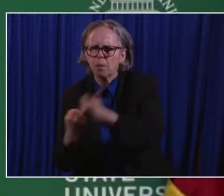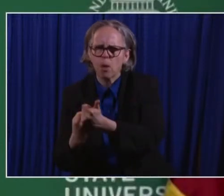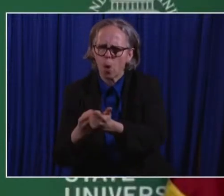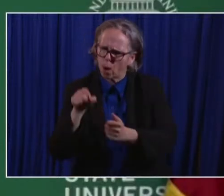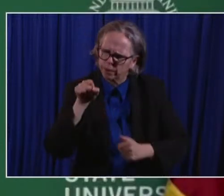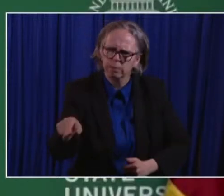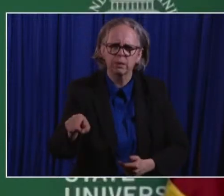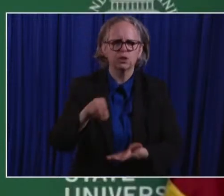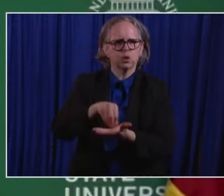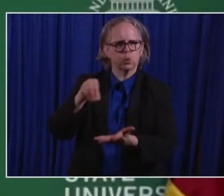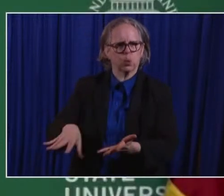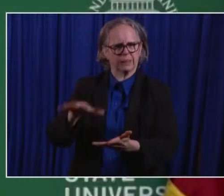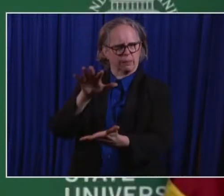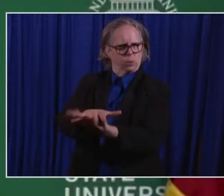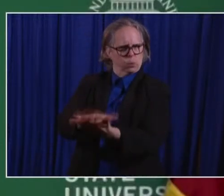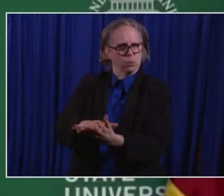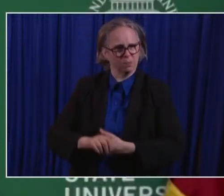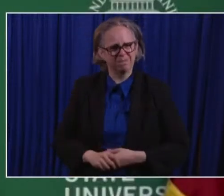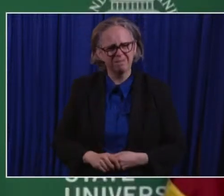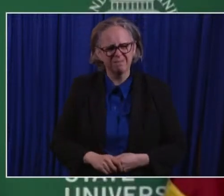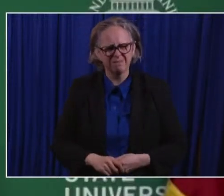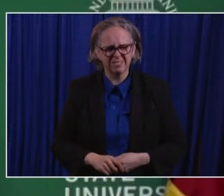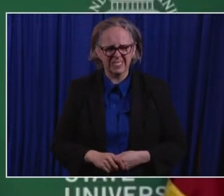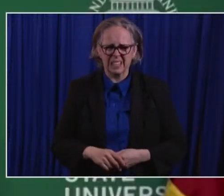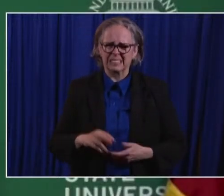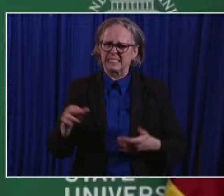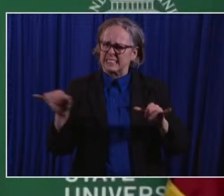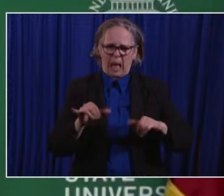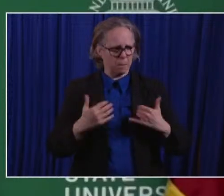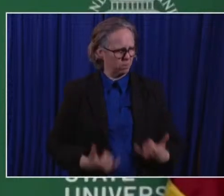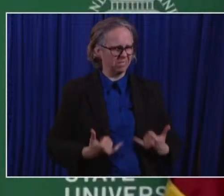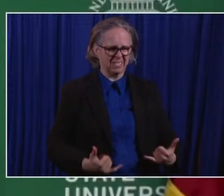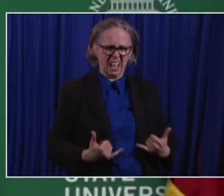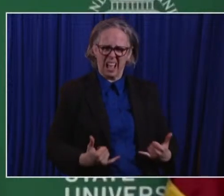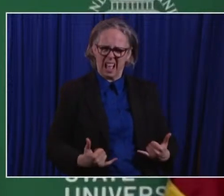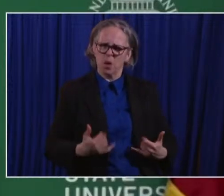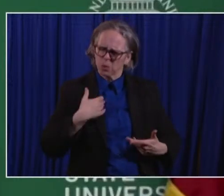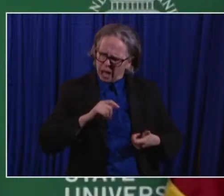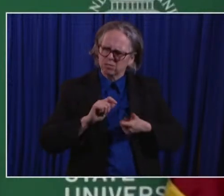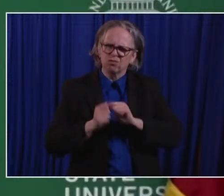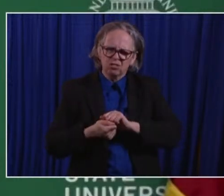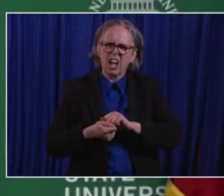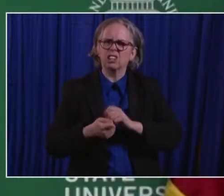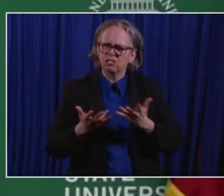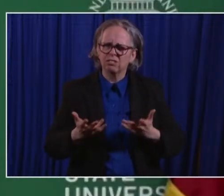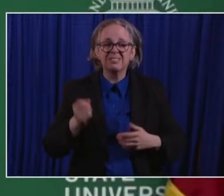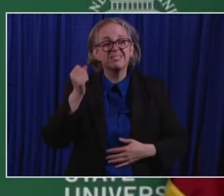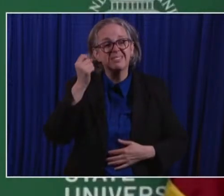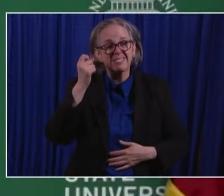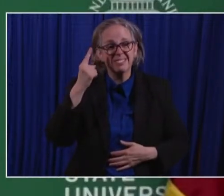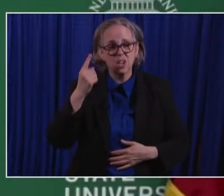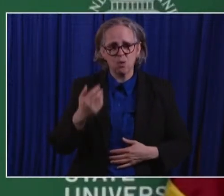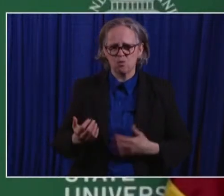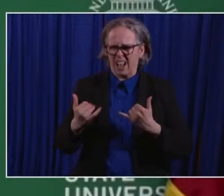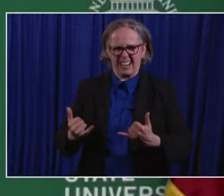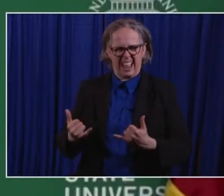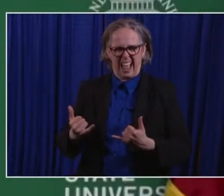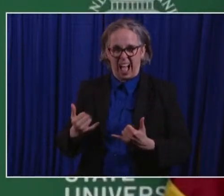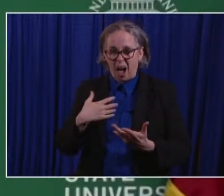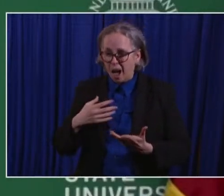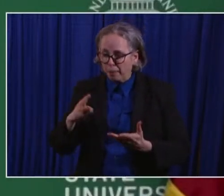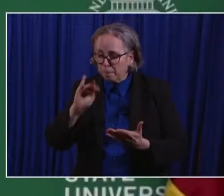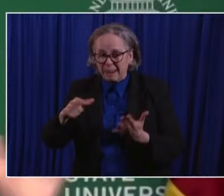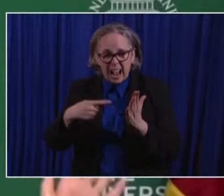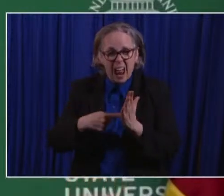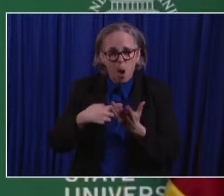it doesn't have to be what we have now. We can change that. But I don't think we can go to a situation where we just totally wash our hands of this and